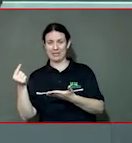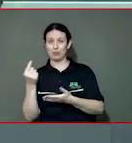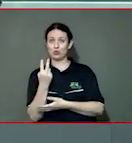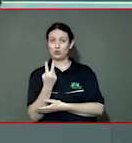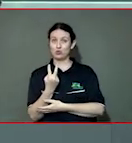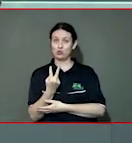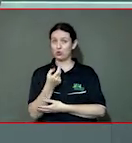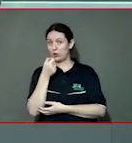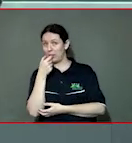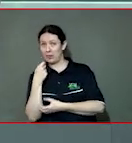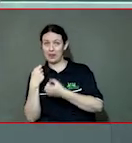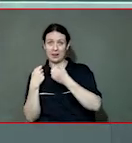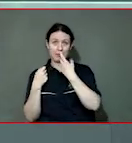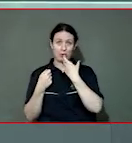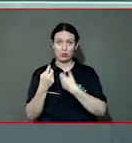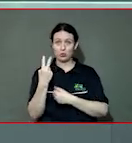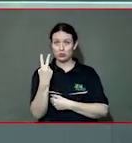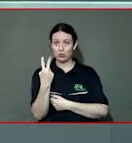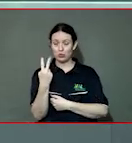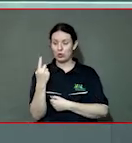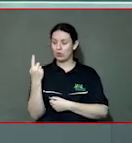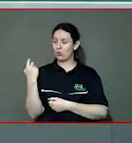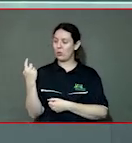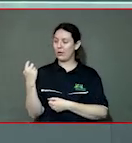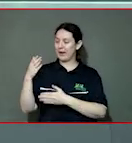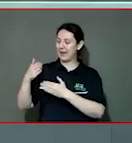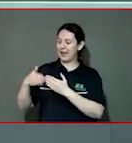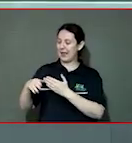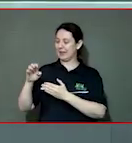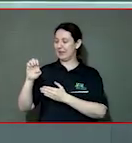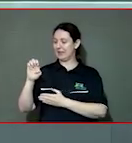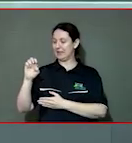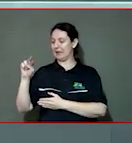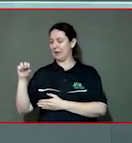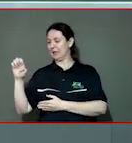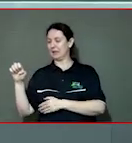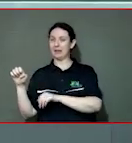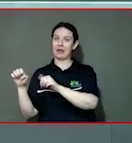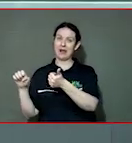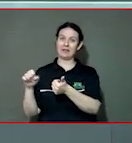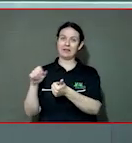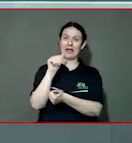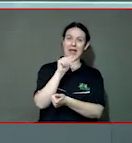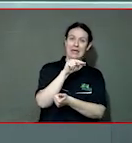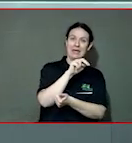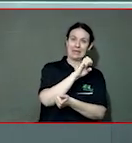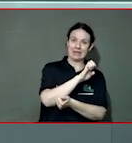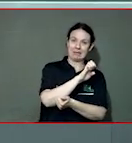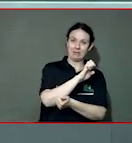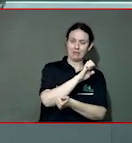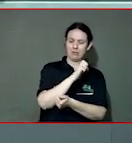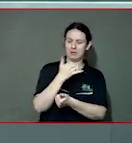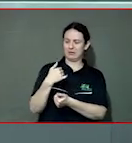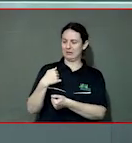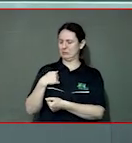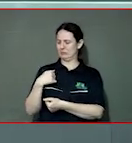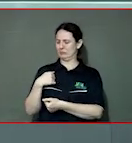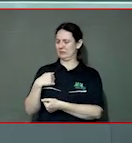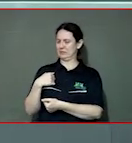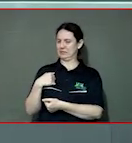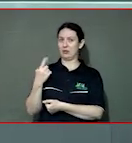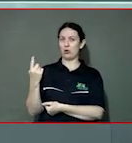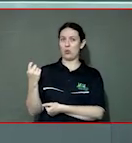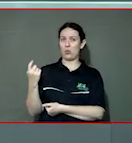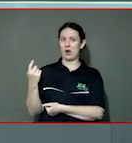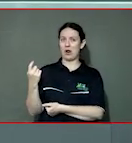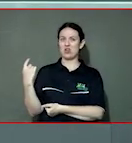medicines. The one ends in E-N-E and the other one in A-N-E. And the one is a